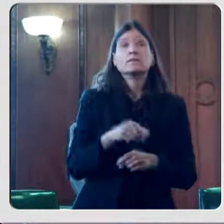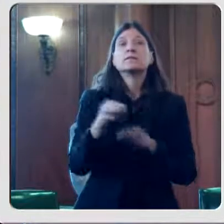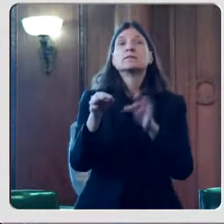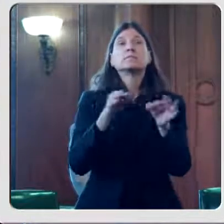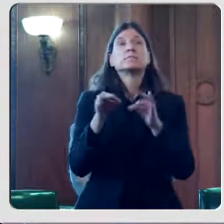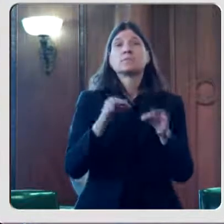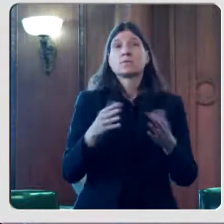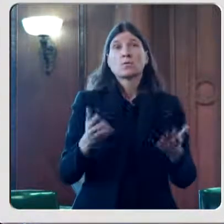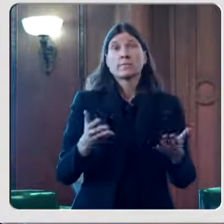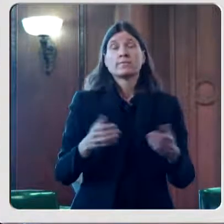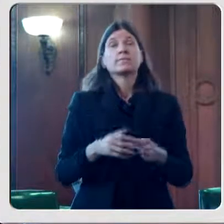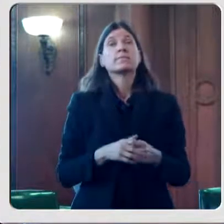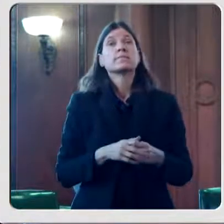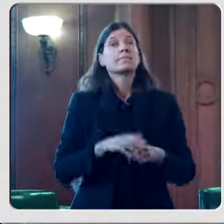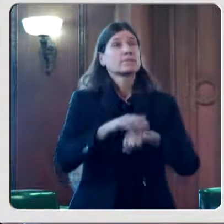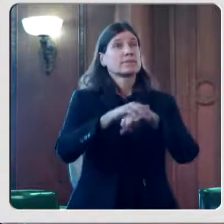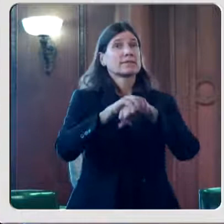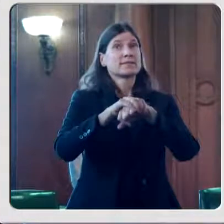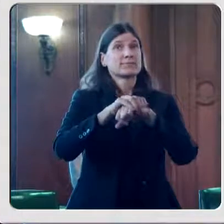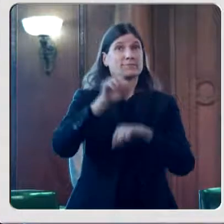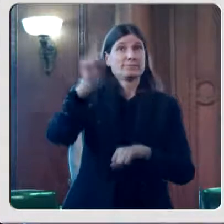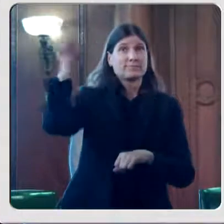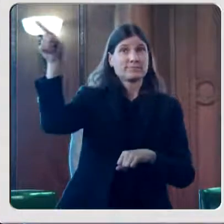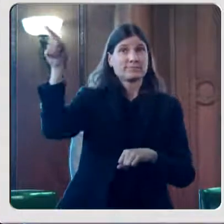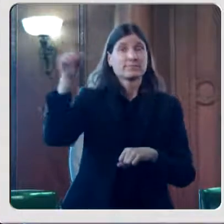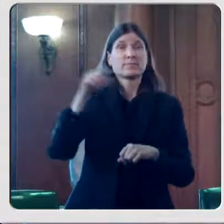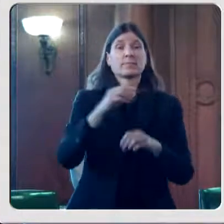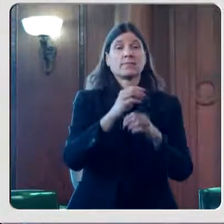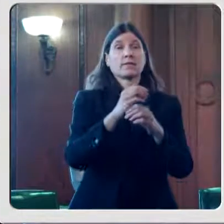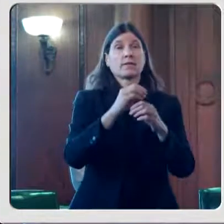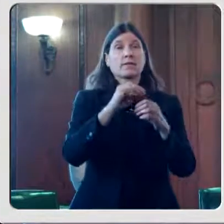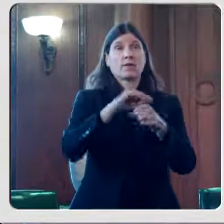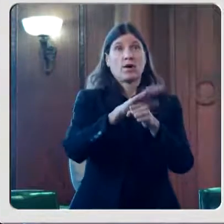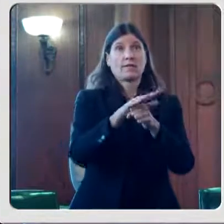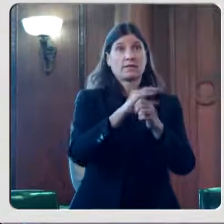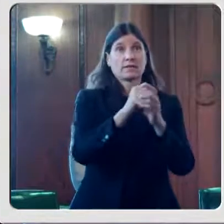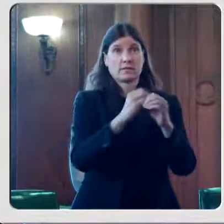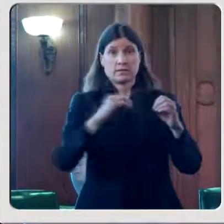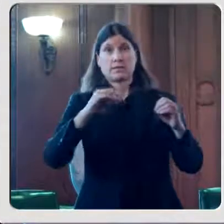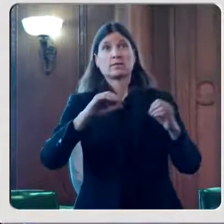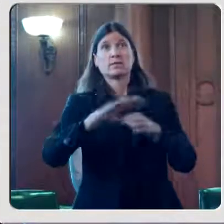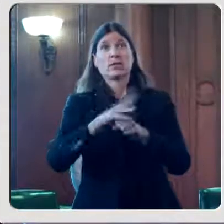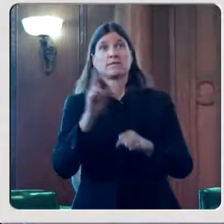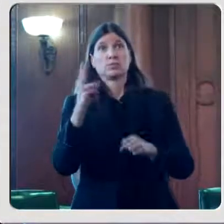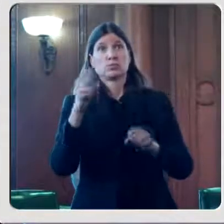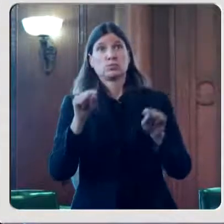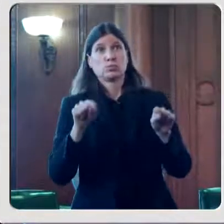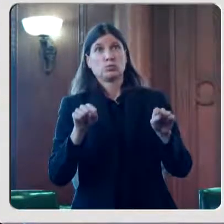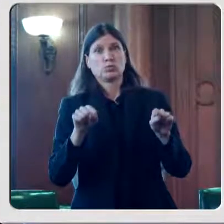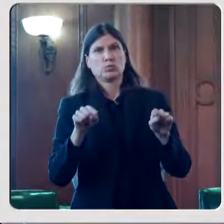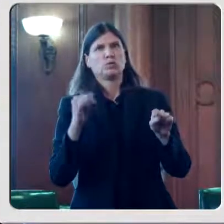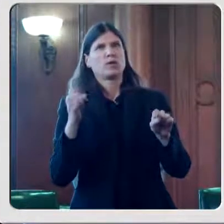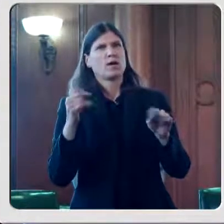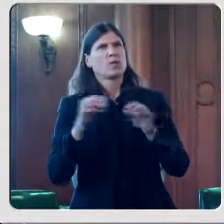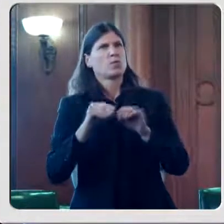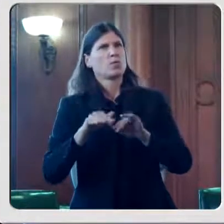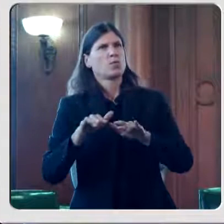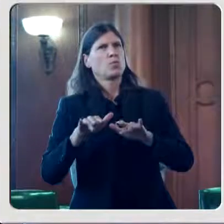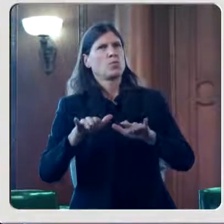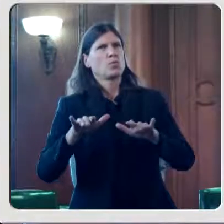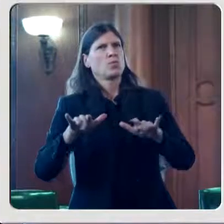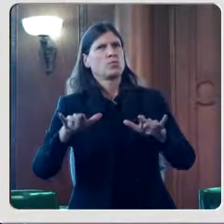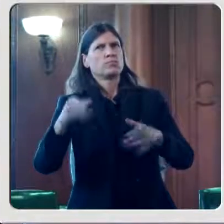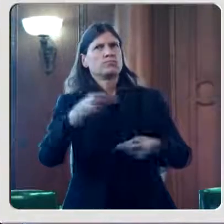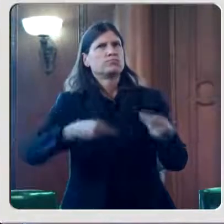Kingdom, there is evidence that it has been doubling at a rate of about every 10 days. It's a very, very small sample of